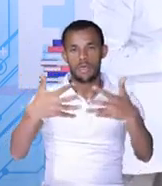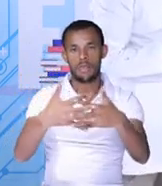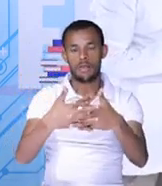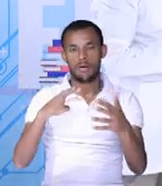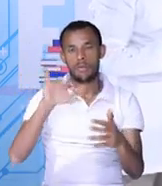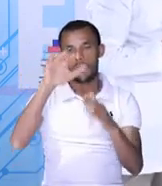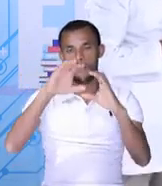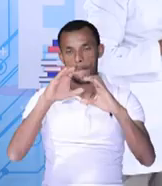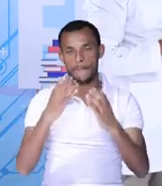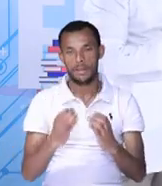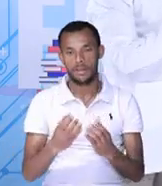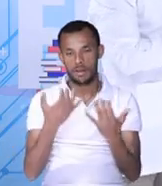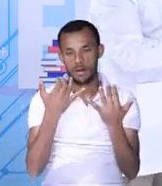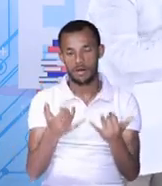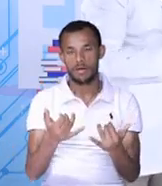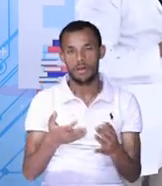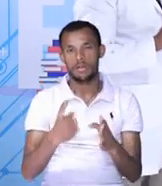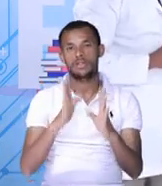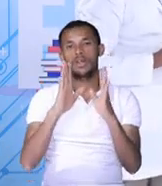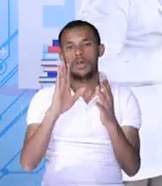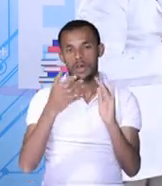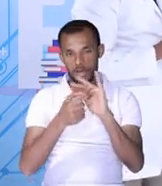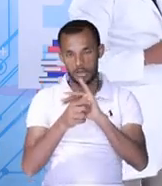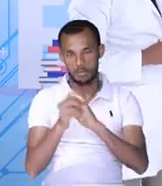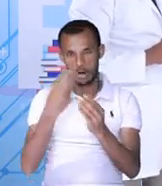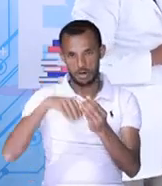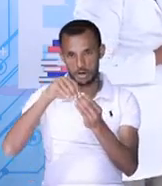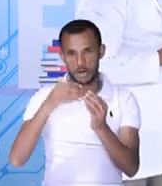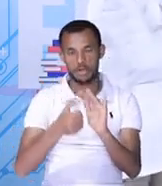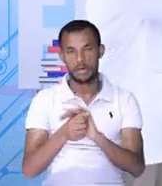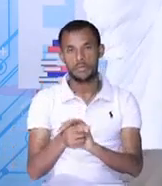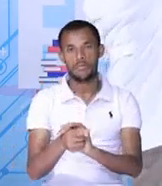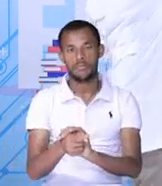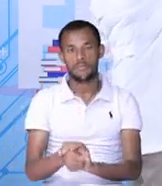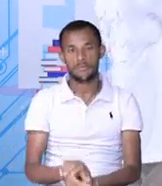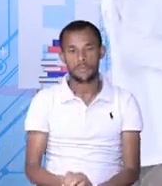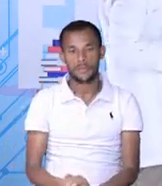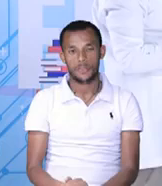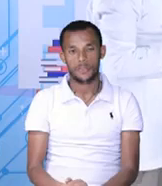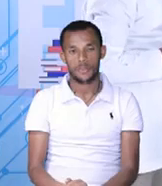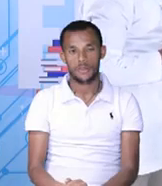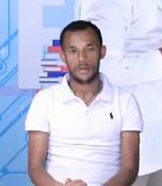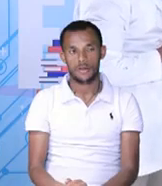integration by parts. Now let's see examples, additional example for this.